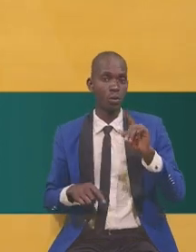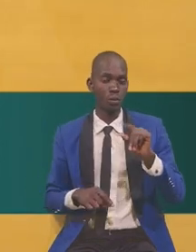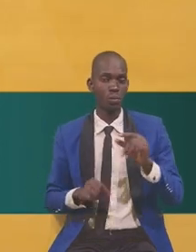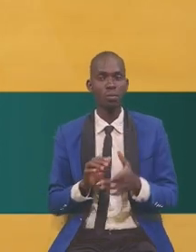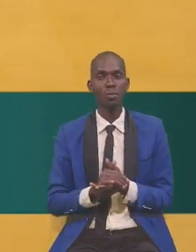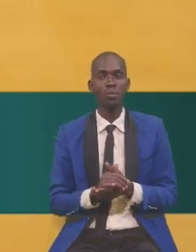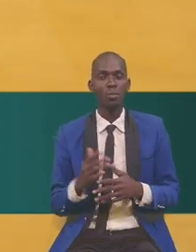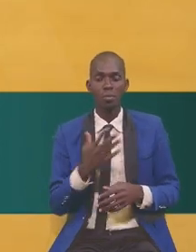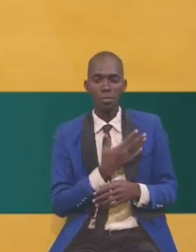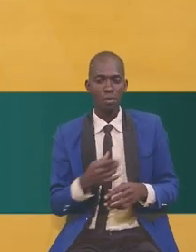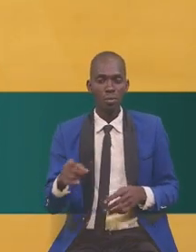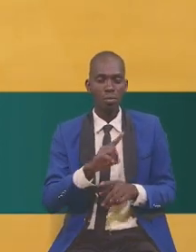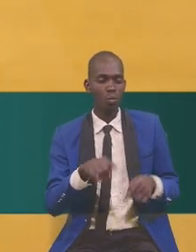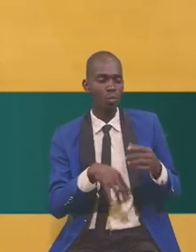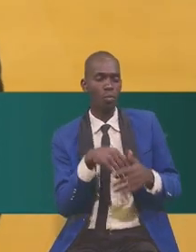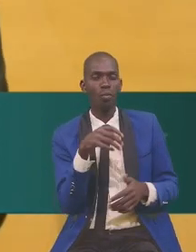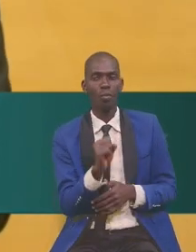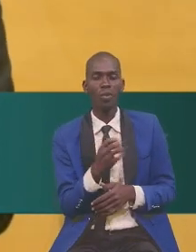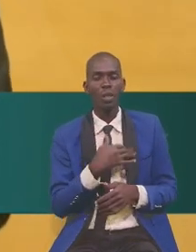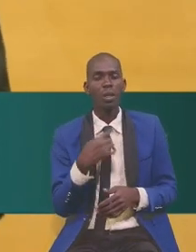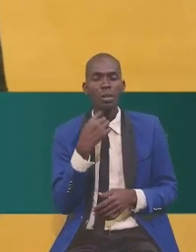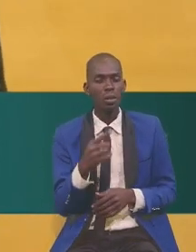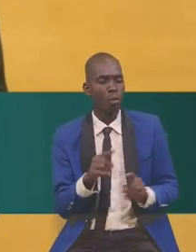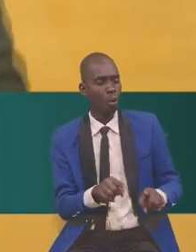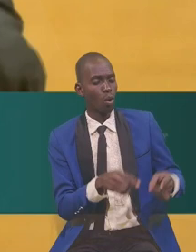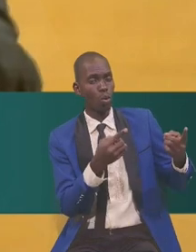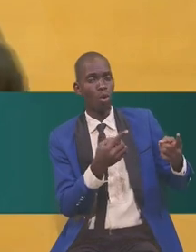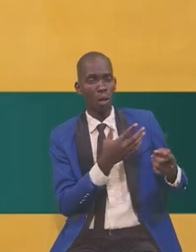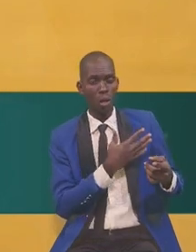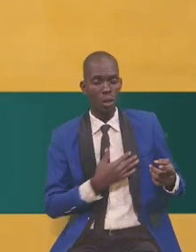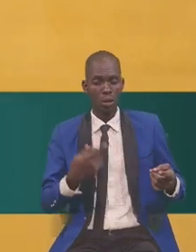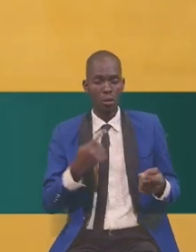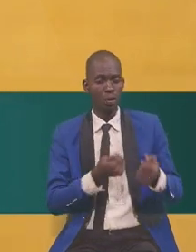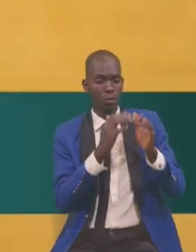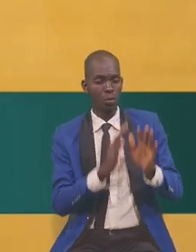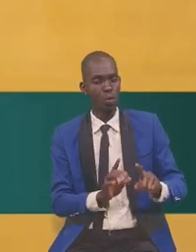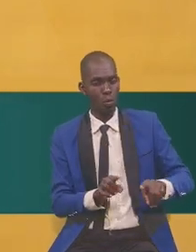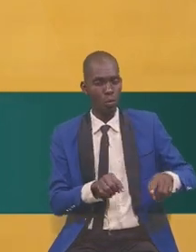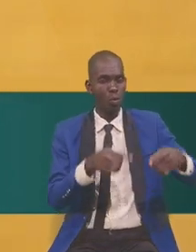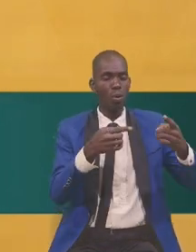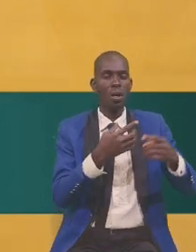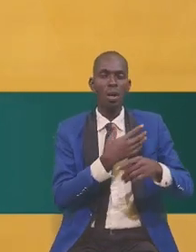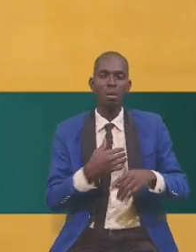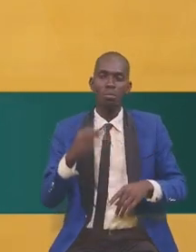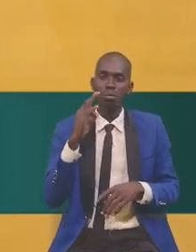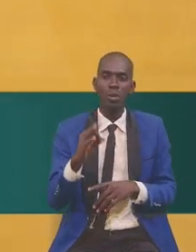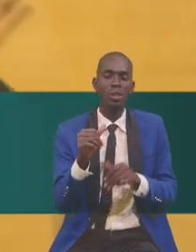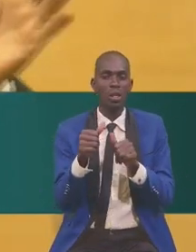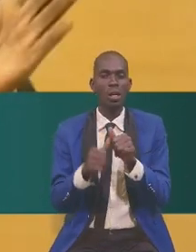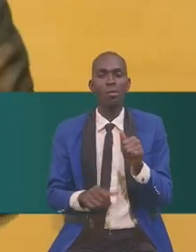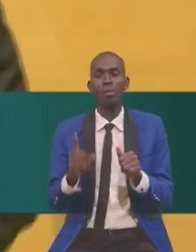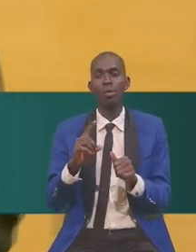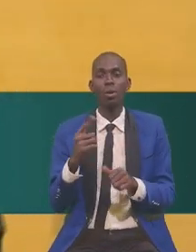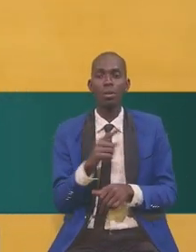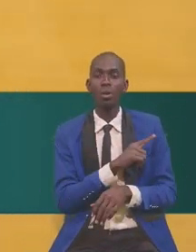went forth. He told them, go. And he went forth and preached everywhere, the